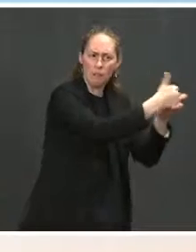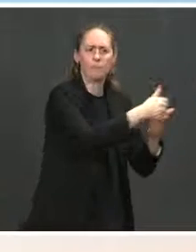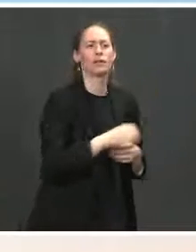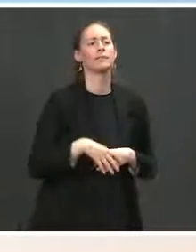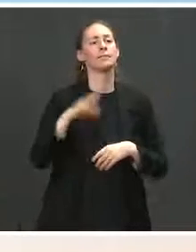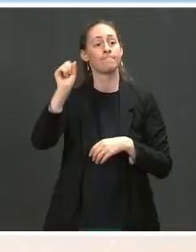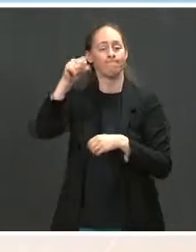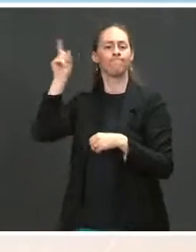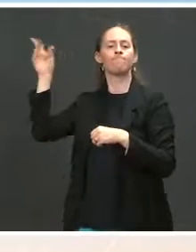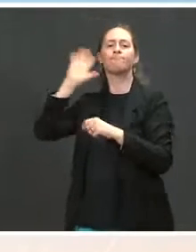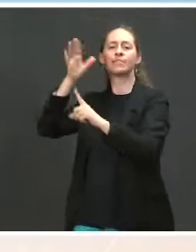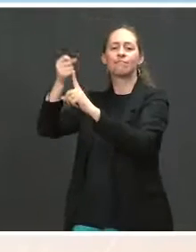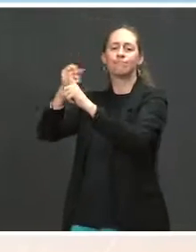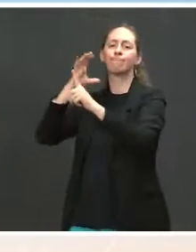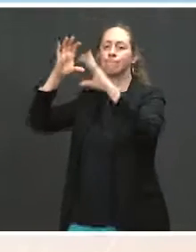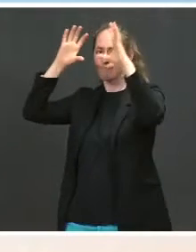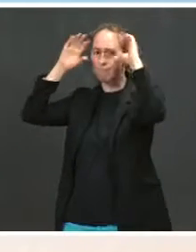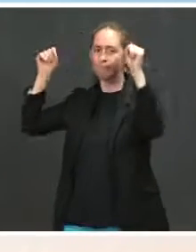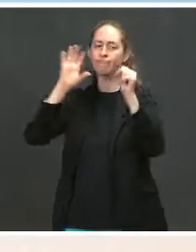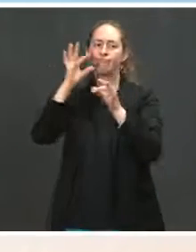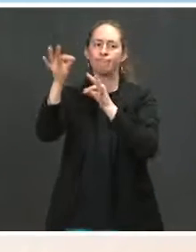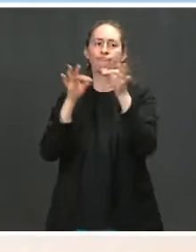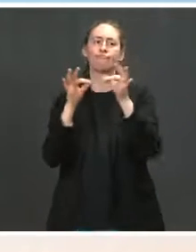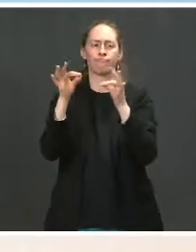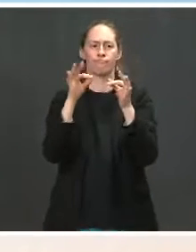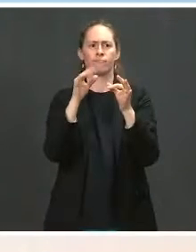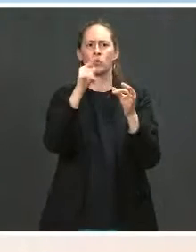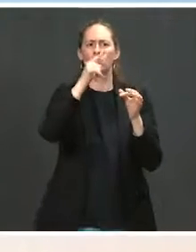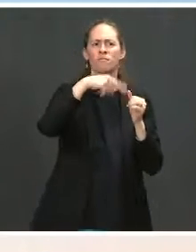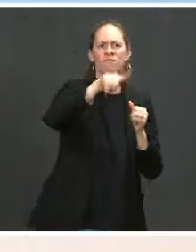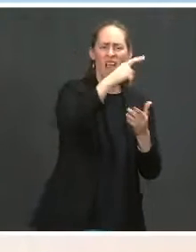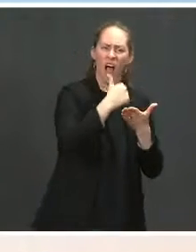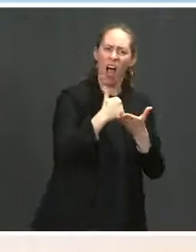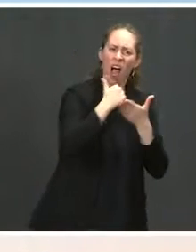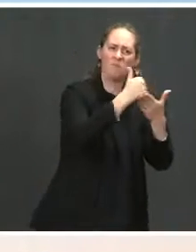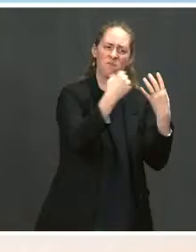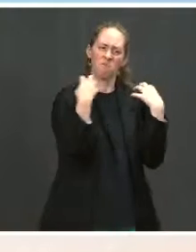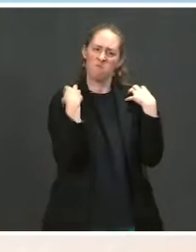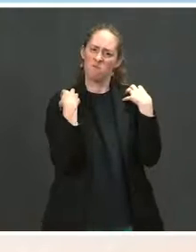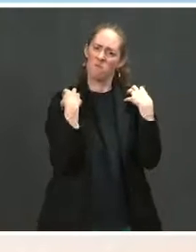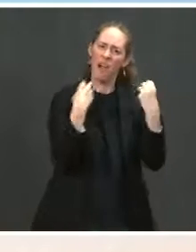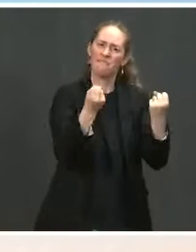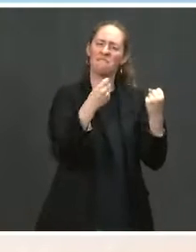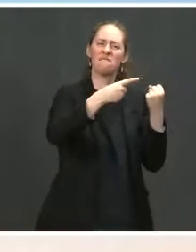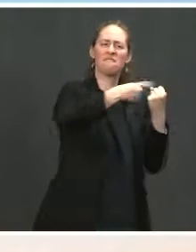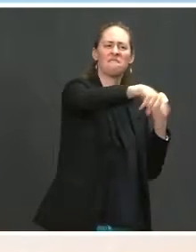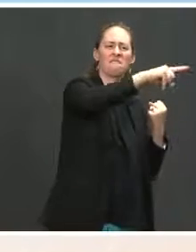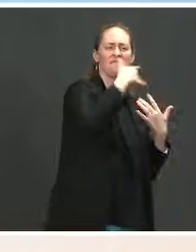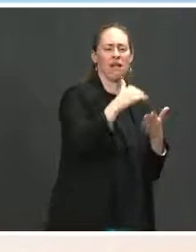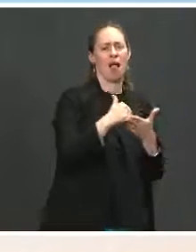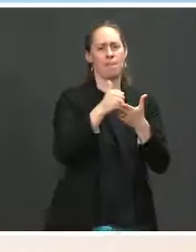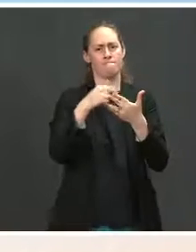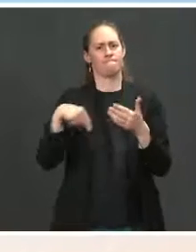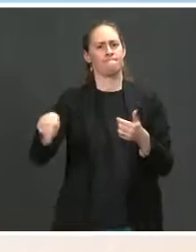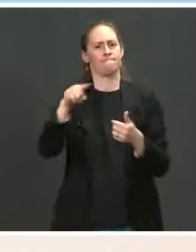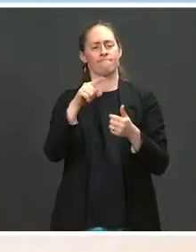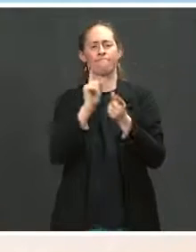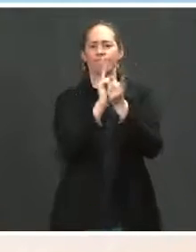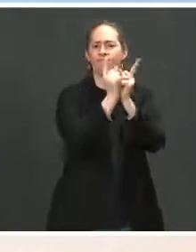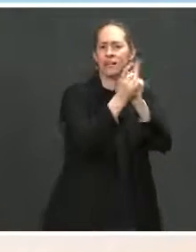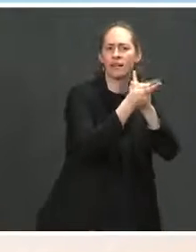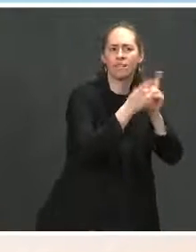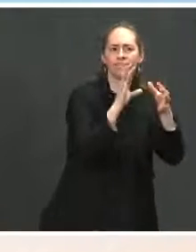exactly those brave individuals who have served and helped our troops and our military presence on the ground. Go